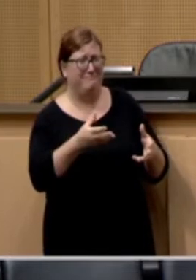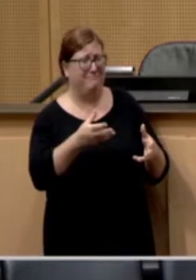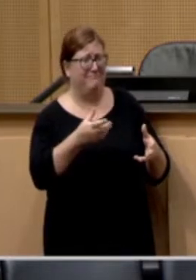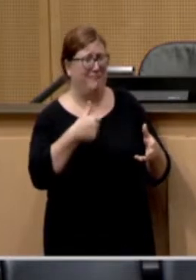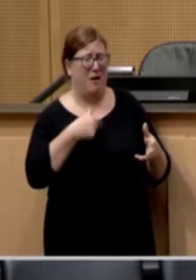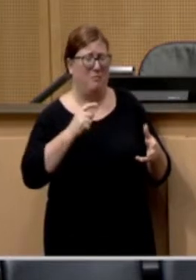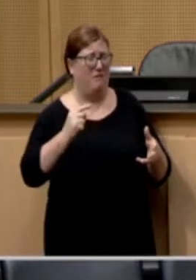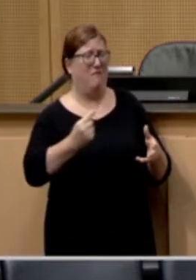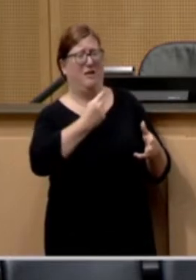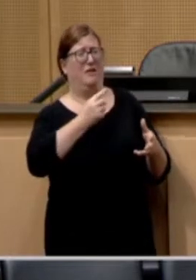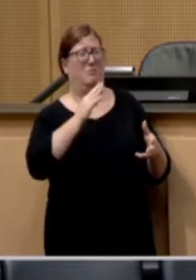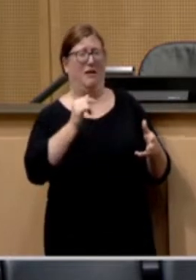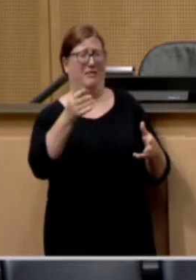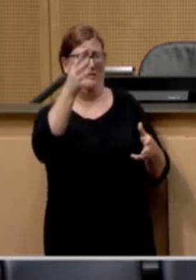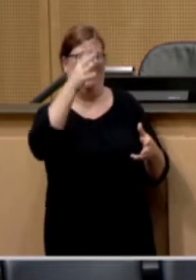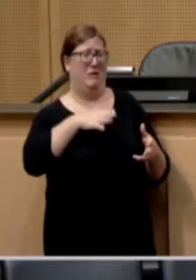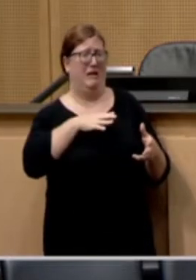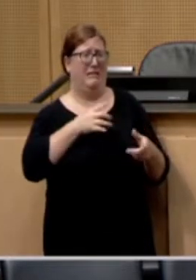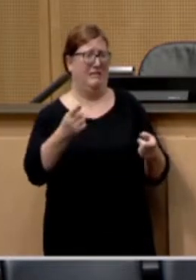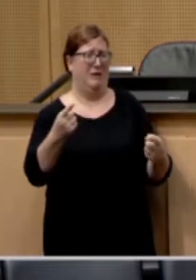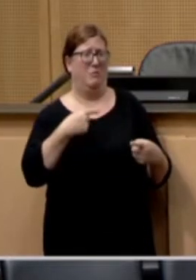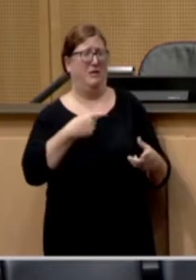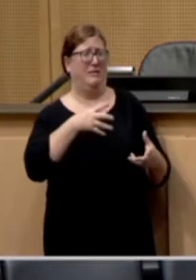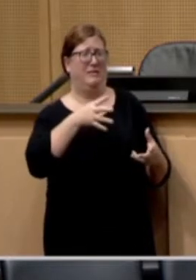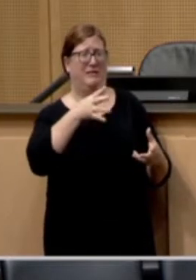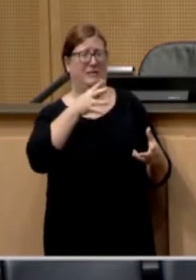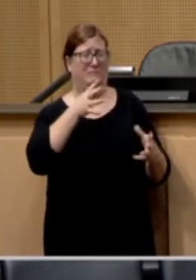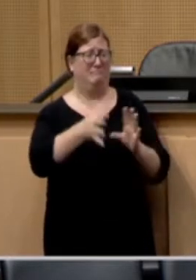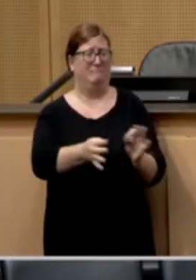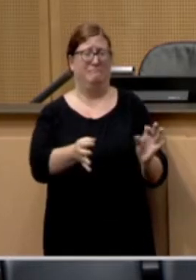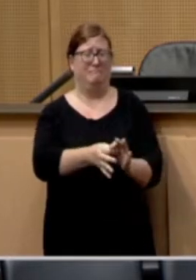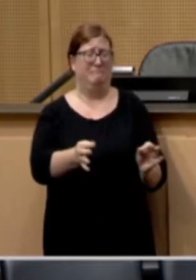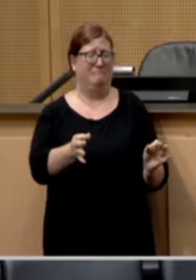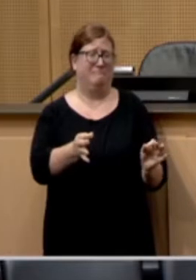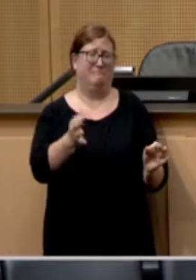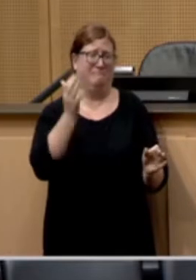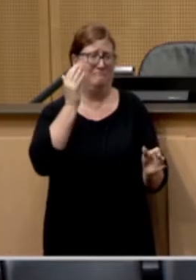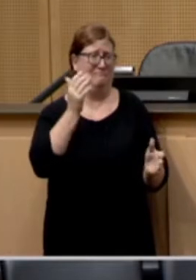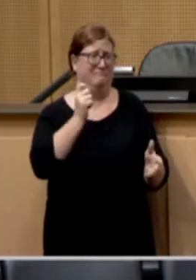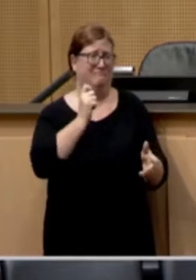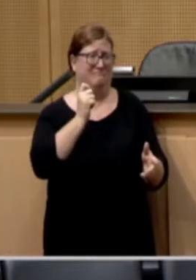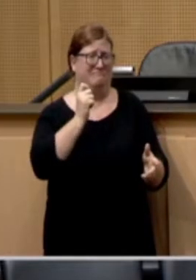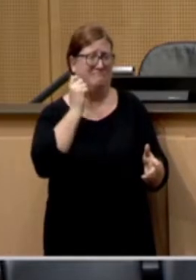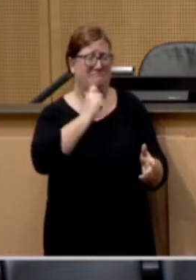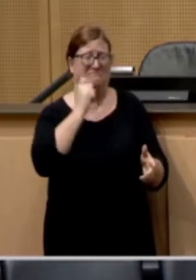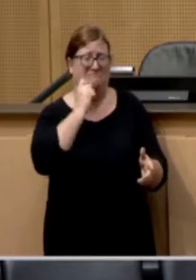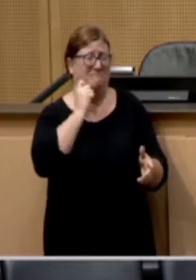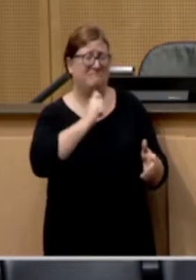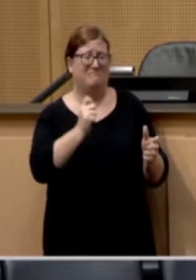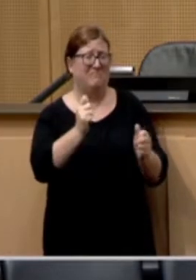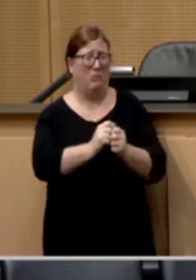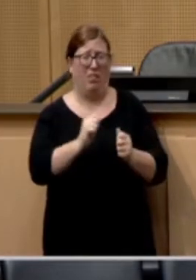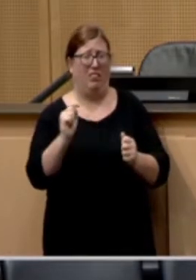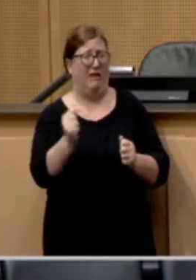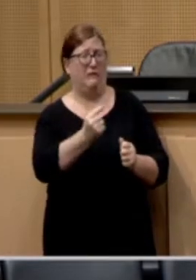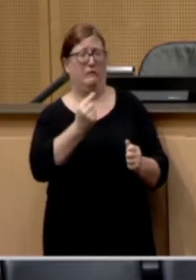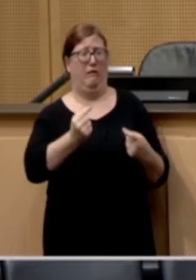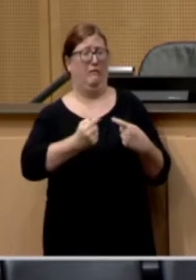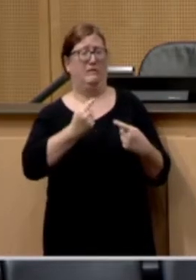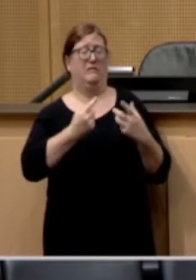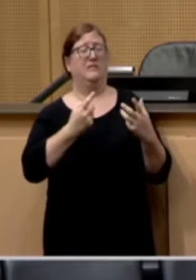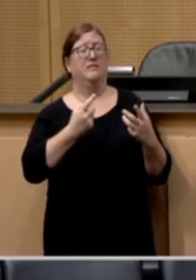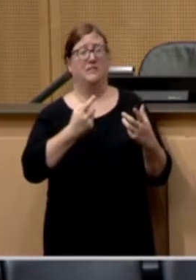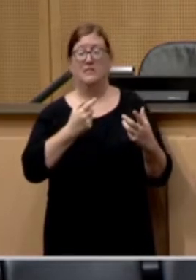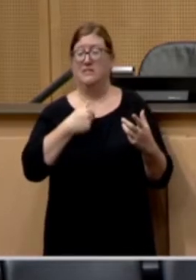I am by this man coming and speaking to us day after day with insults? So I will listen. It's okay. Only give me